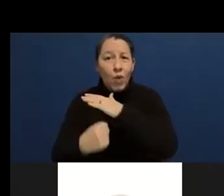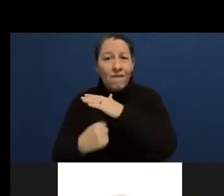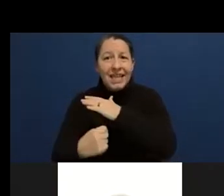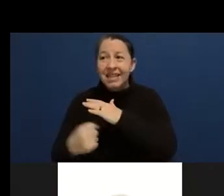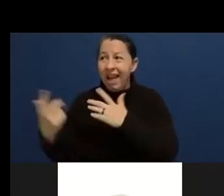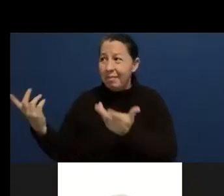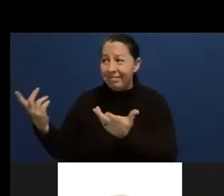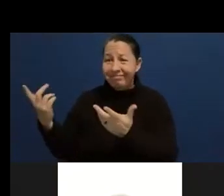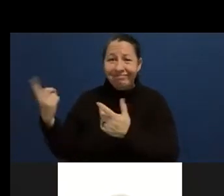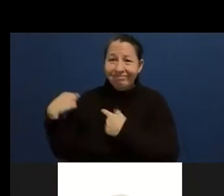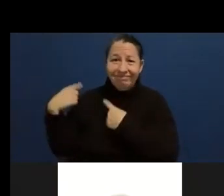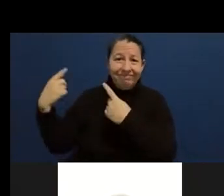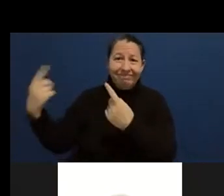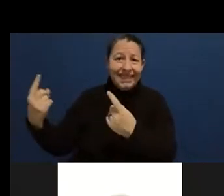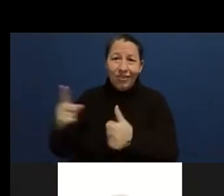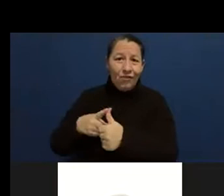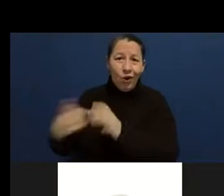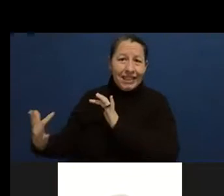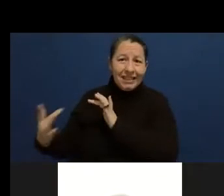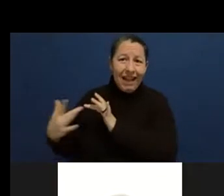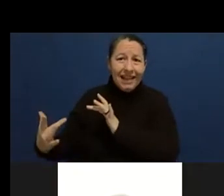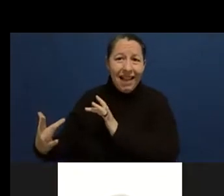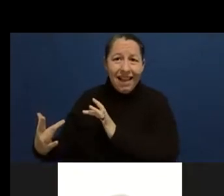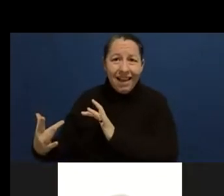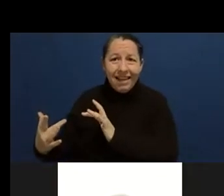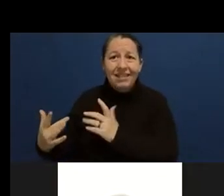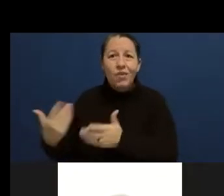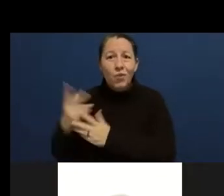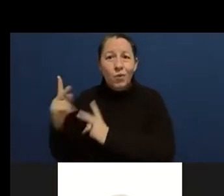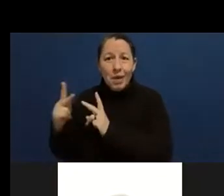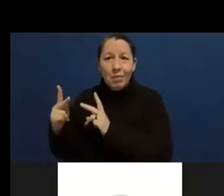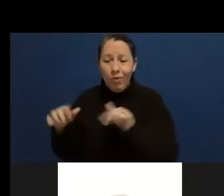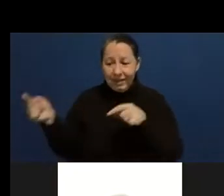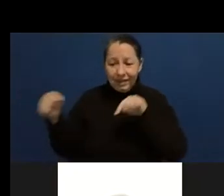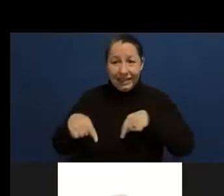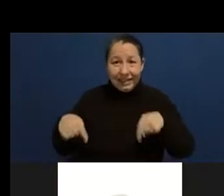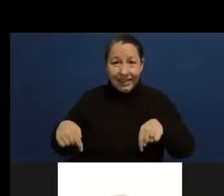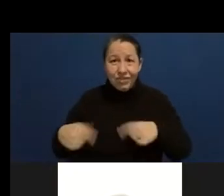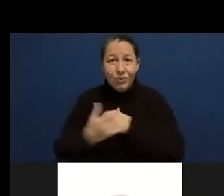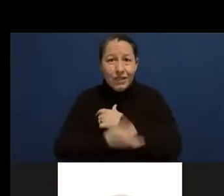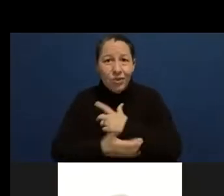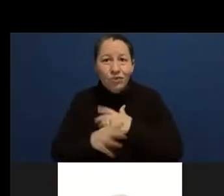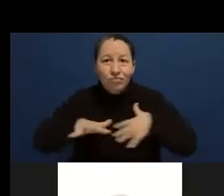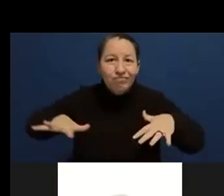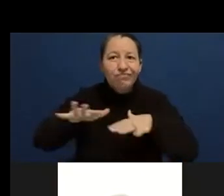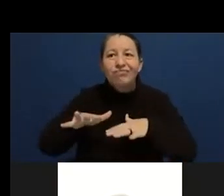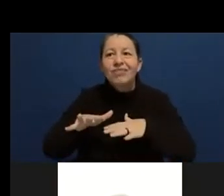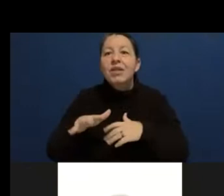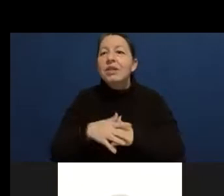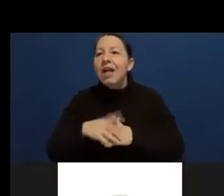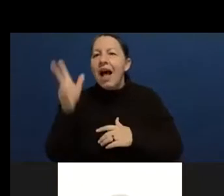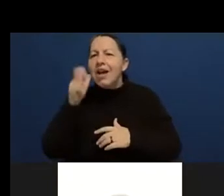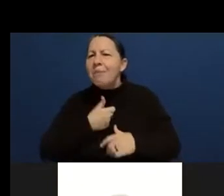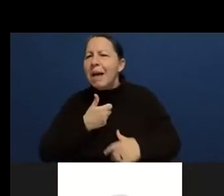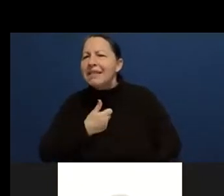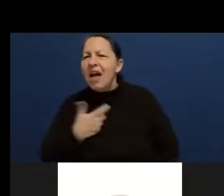the beginning of contact. And so if we begin to look at that, they have been, I hear an echo, do you hear